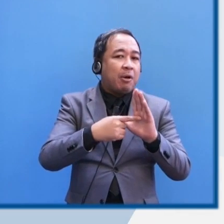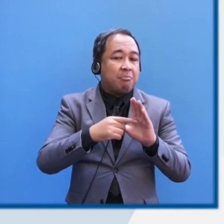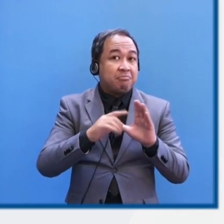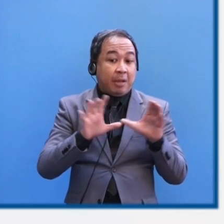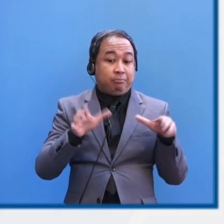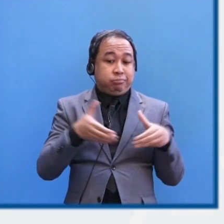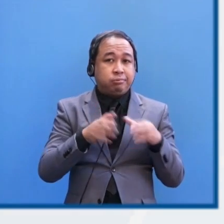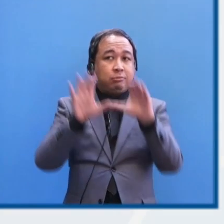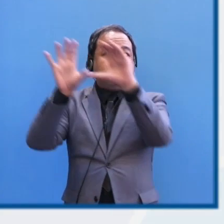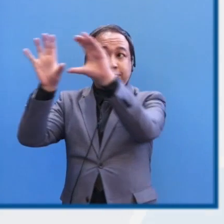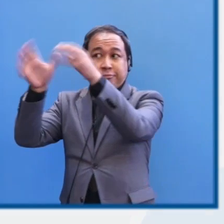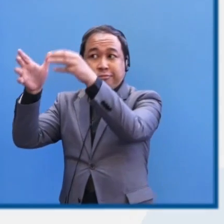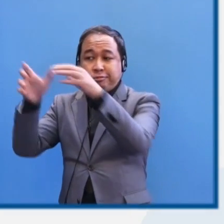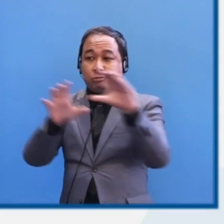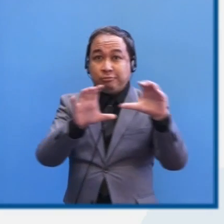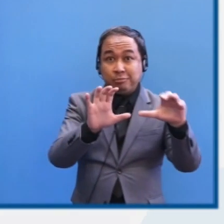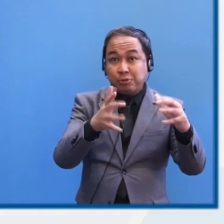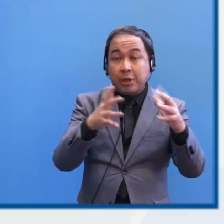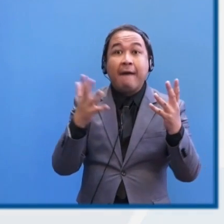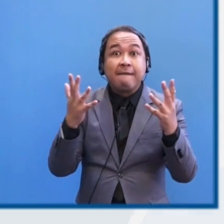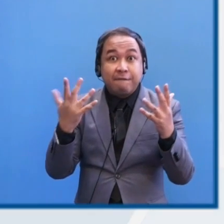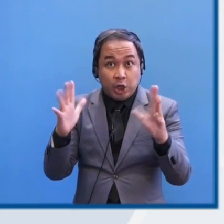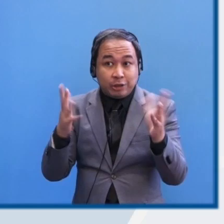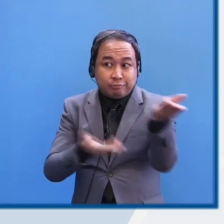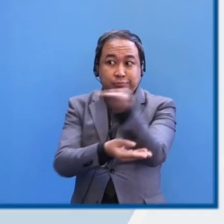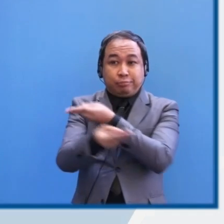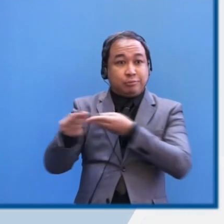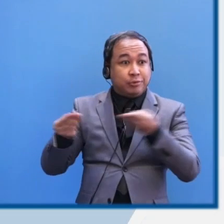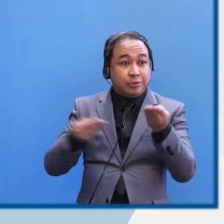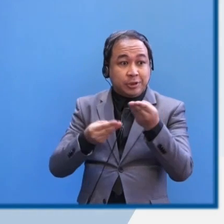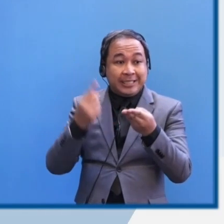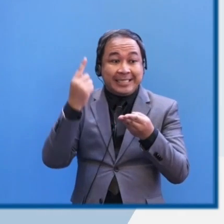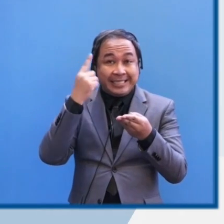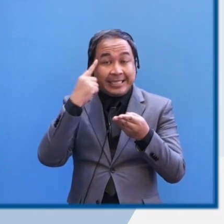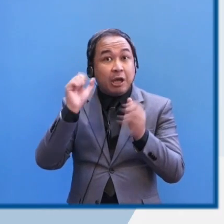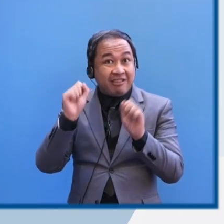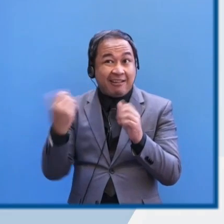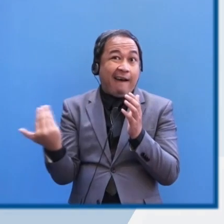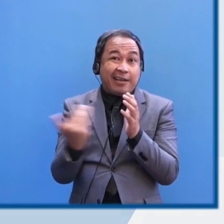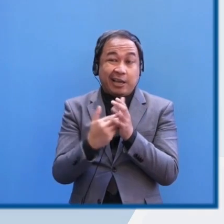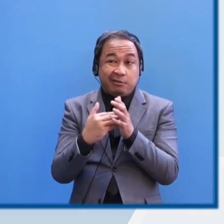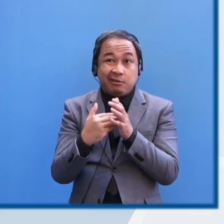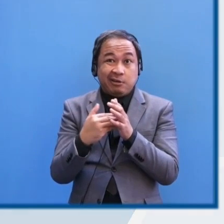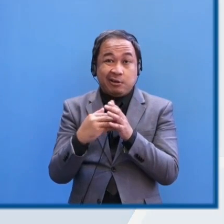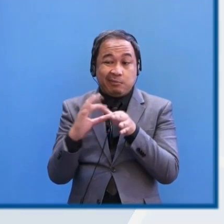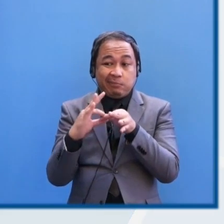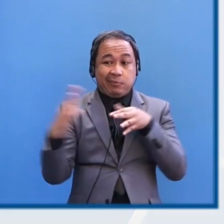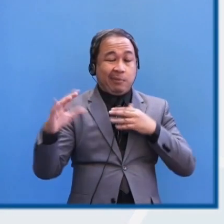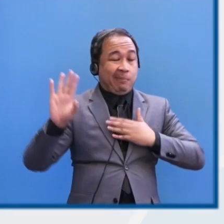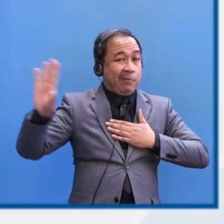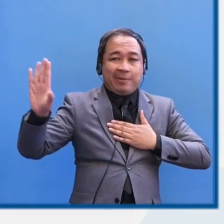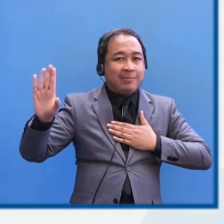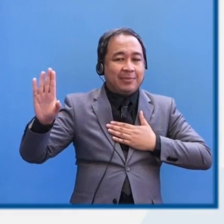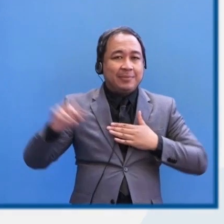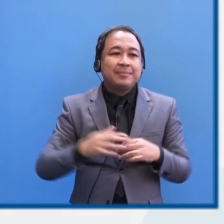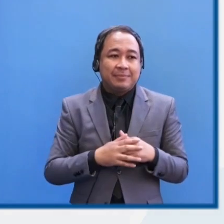Or is that something that maybe a regional organization should not get into? We cannot say